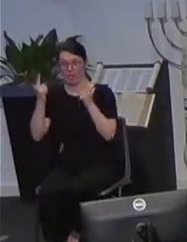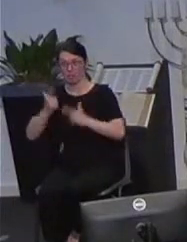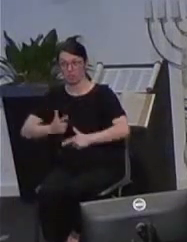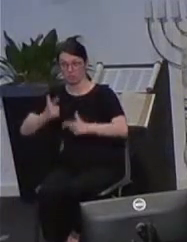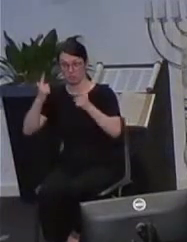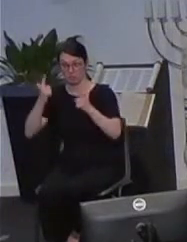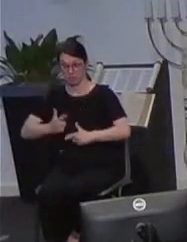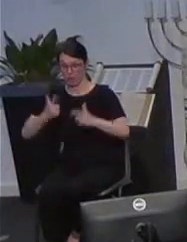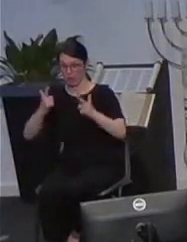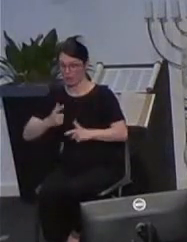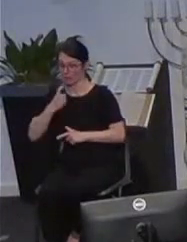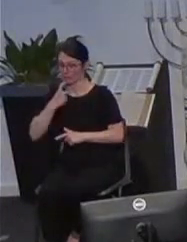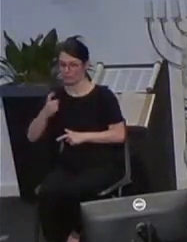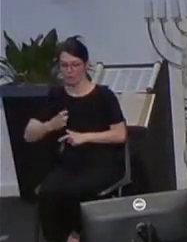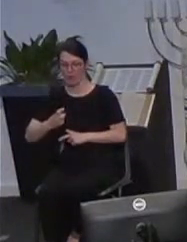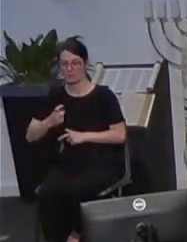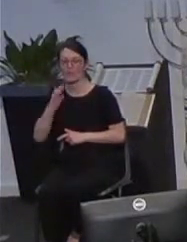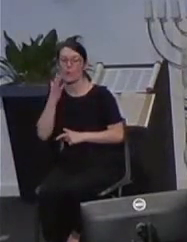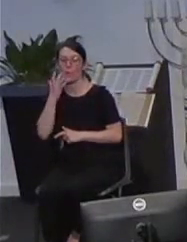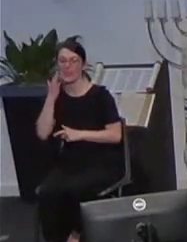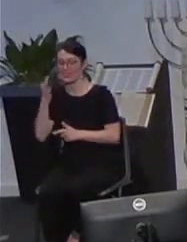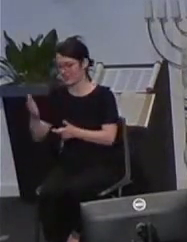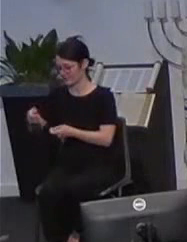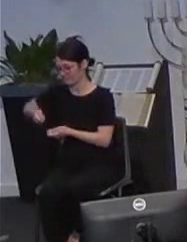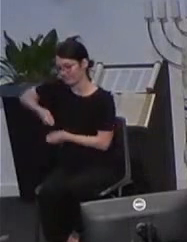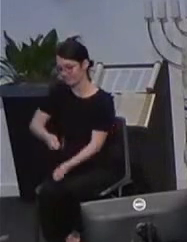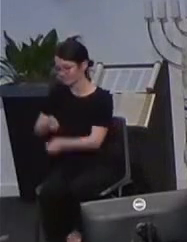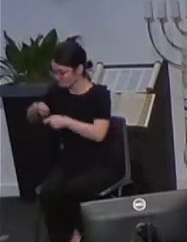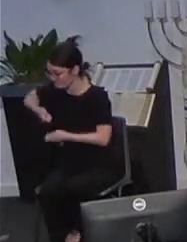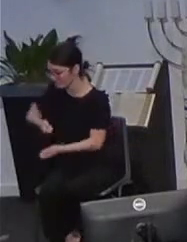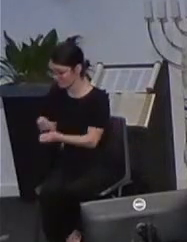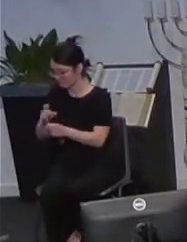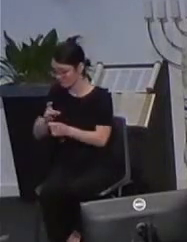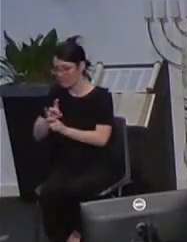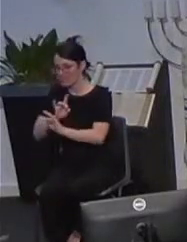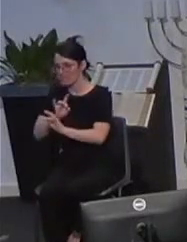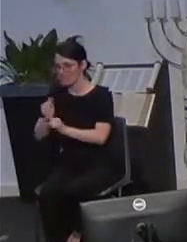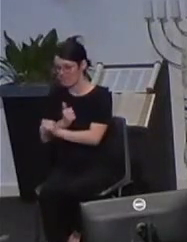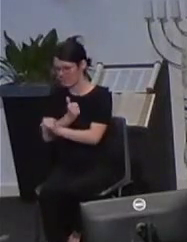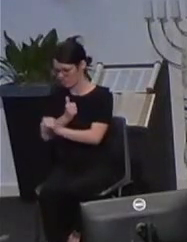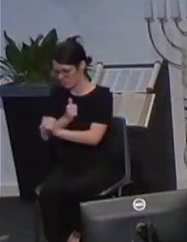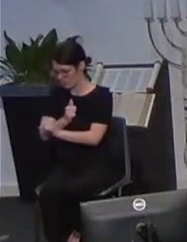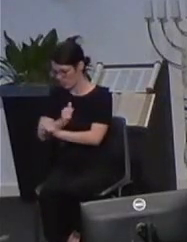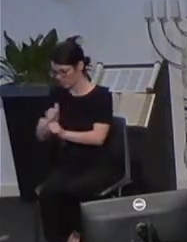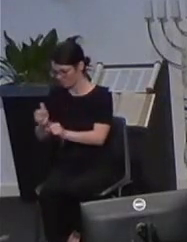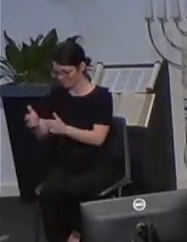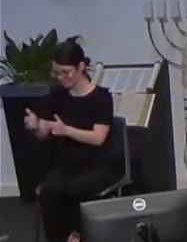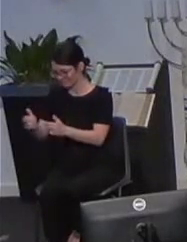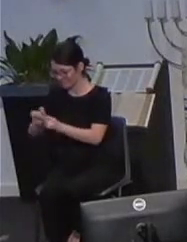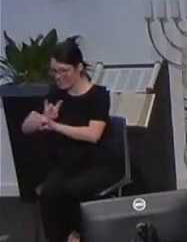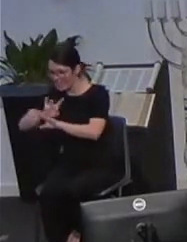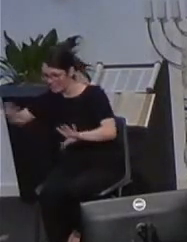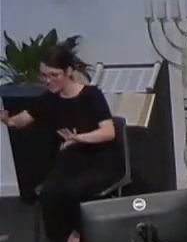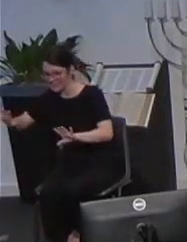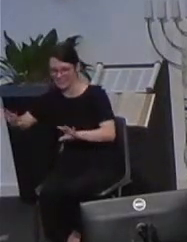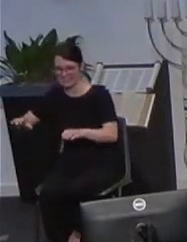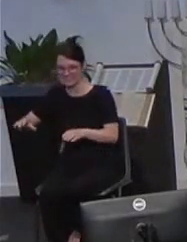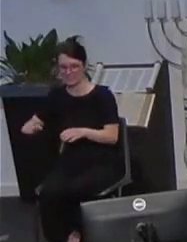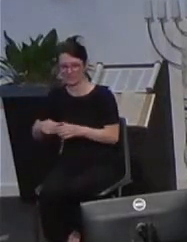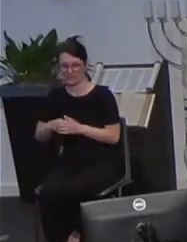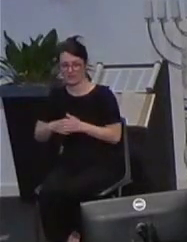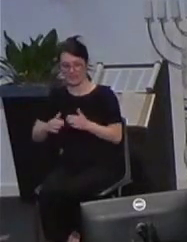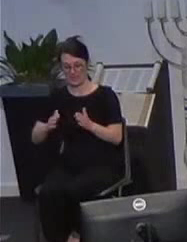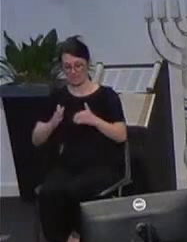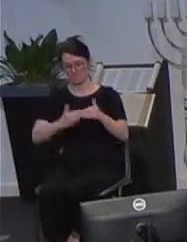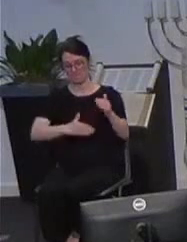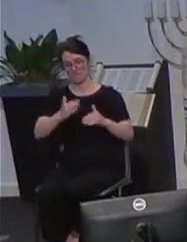rocks, and so when they're clearing their fields, they've got to remove all these rocks before they can start planting. And so they build